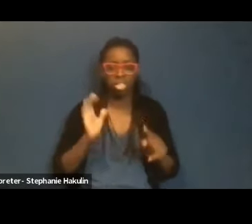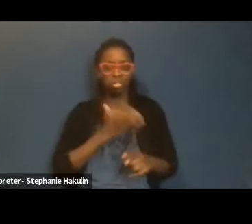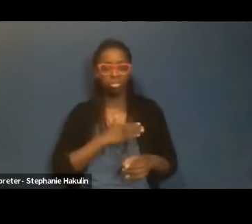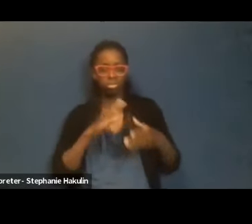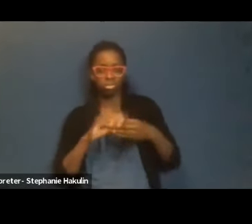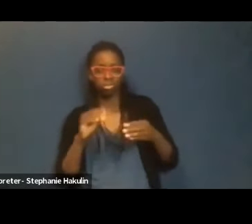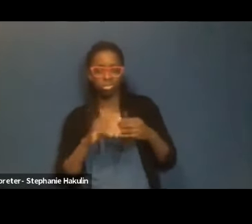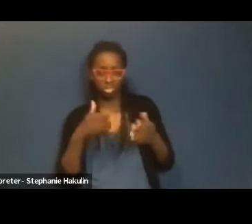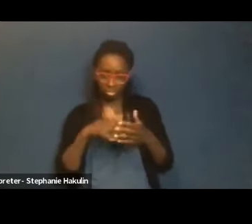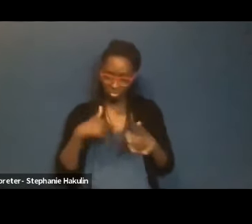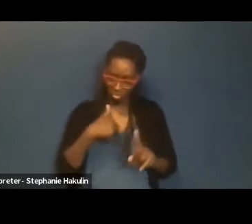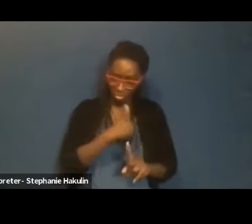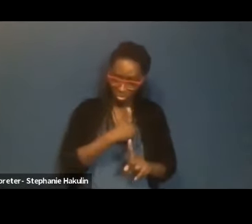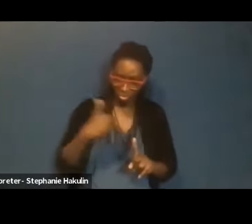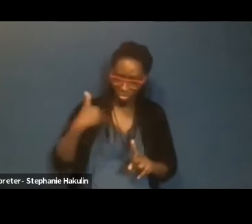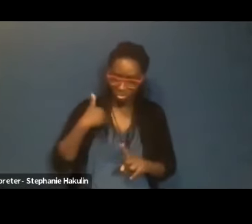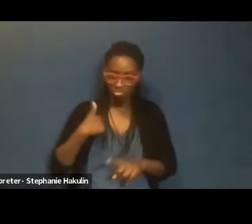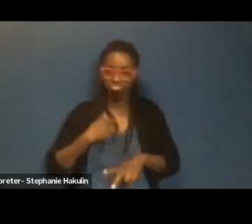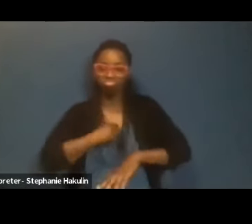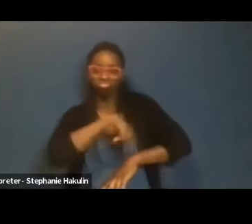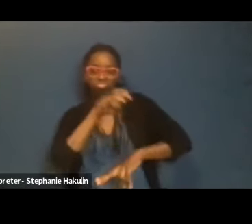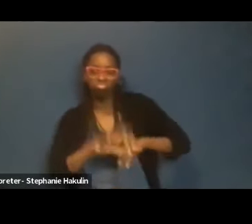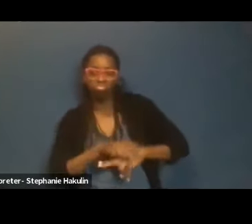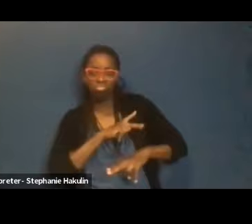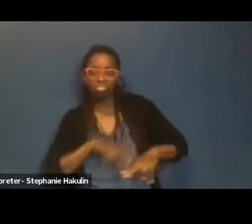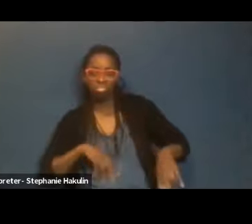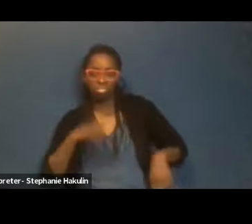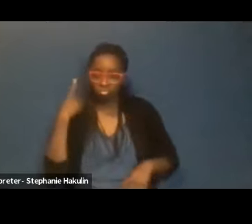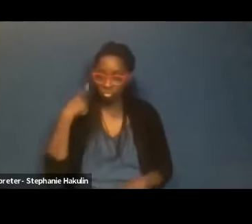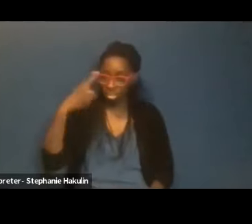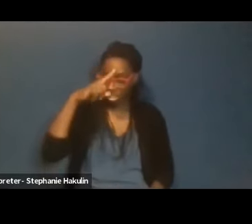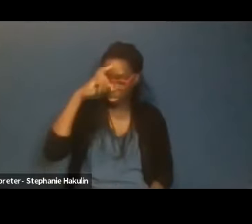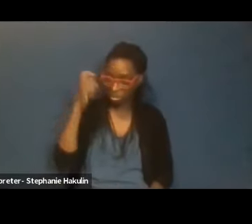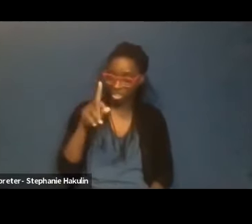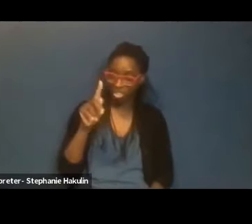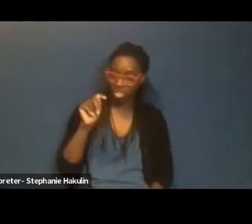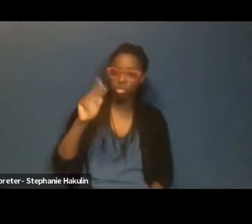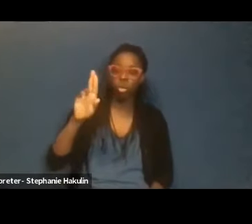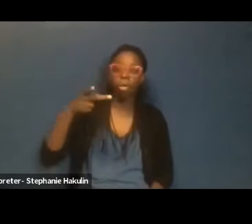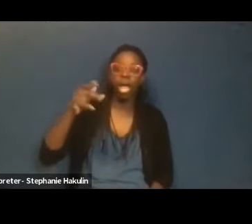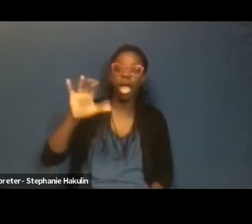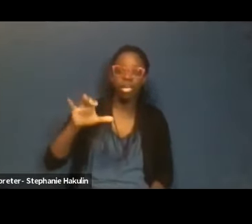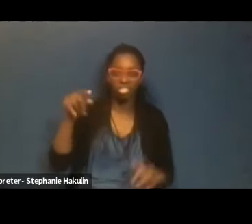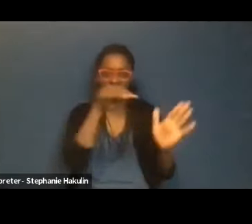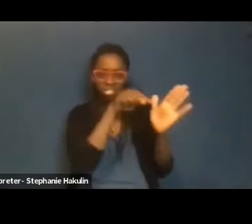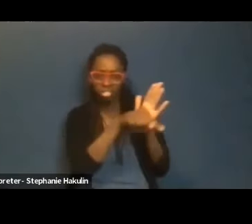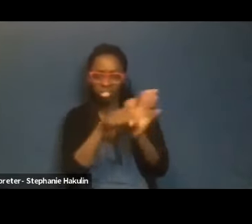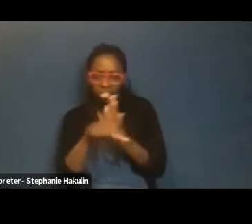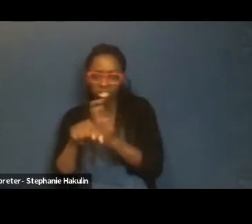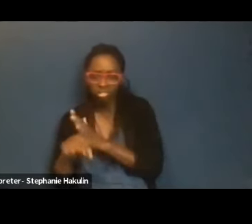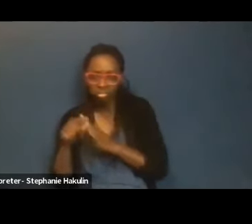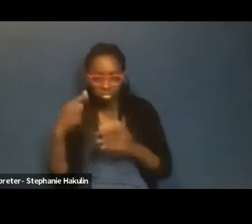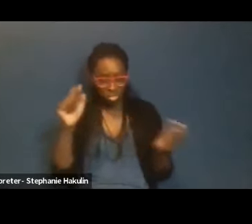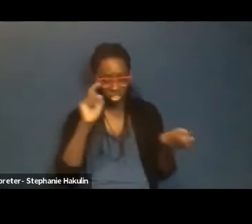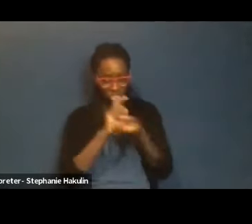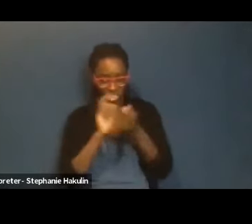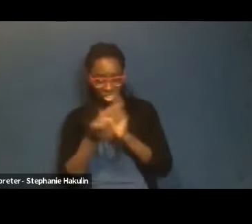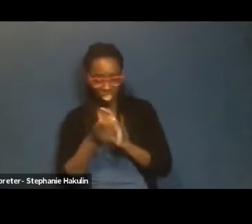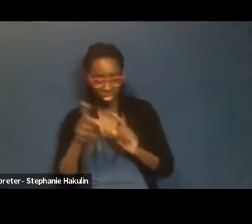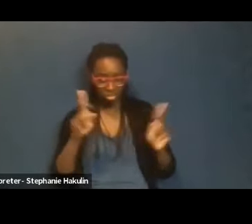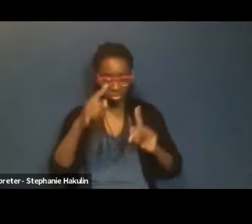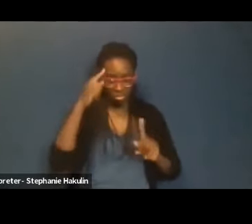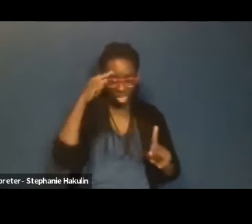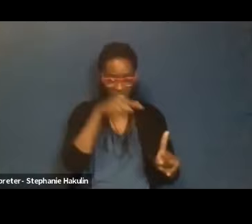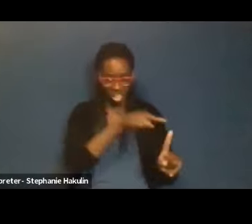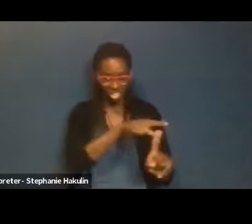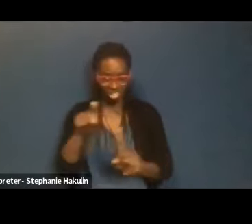having a dream. Tupac got killed for trying to spark the mind that would change the world. And Fred Hampton got honey like an animal because he was a Black Panther. Can you